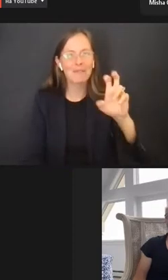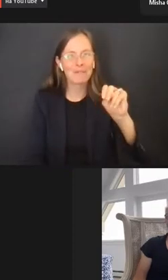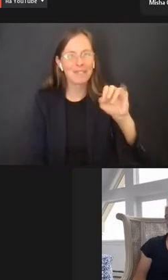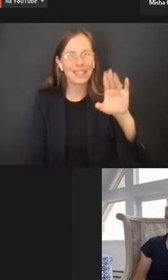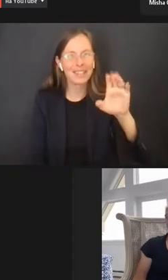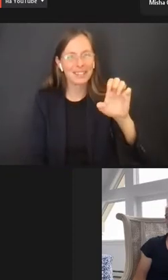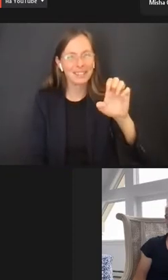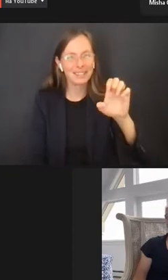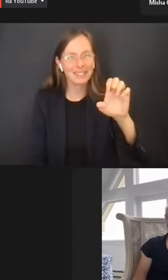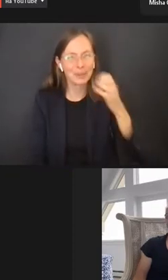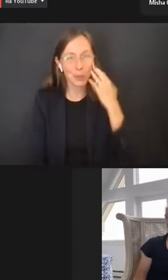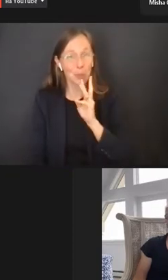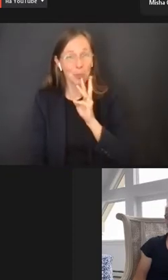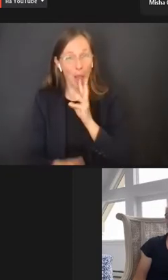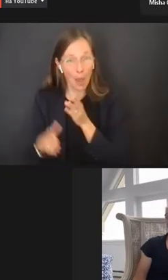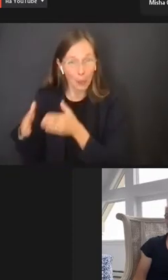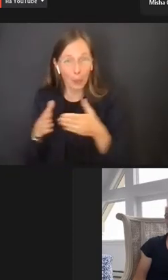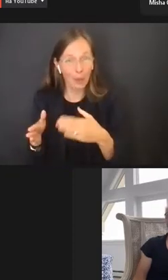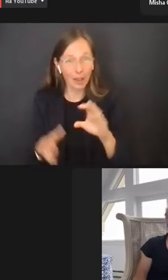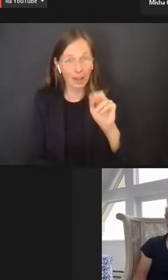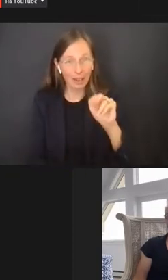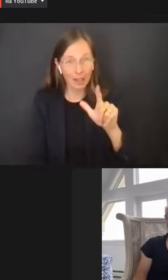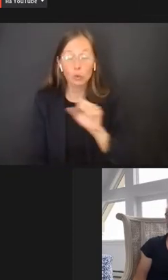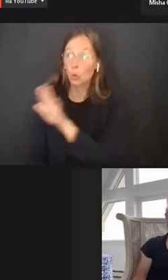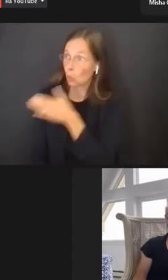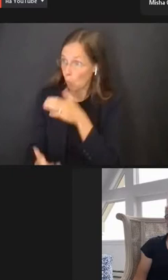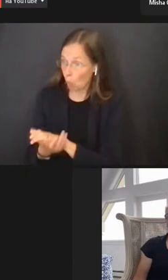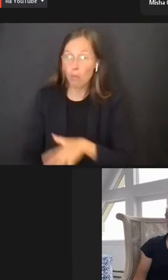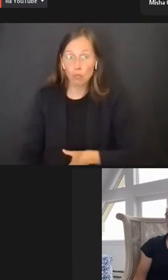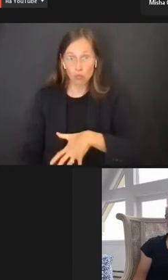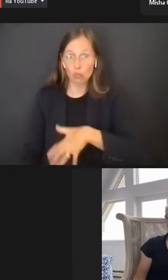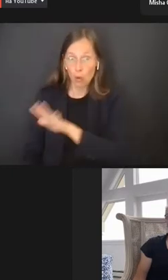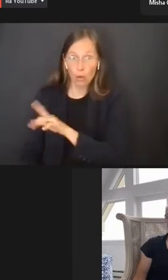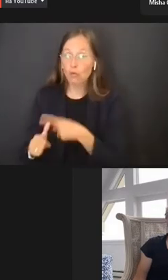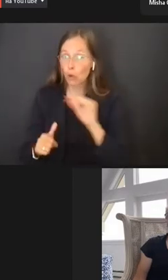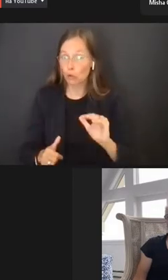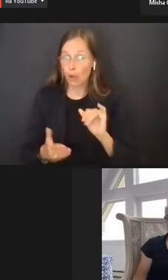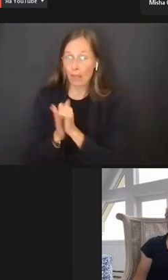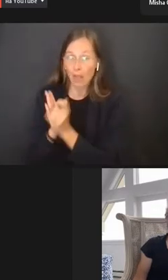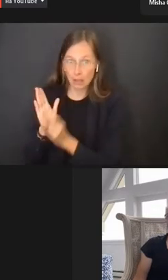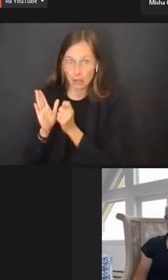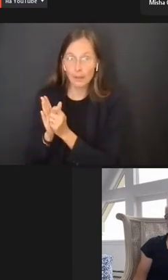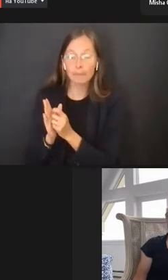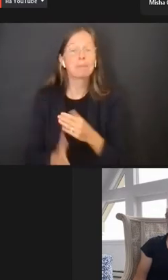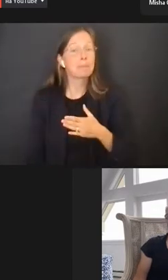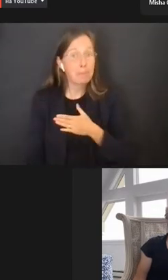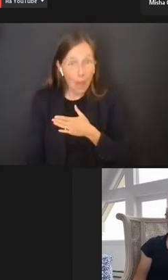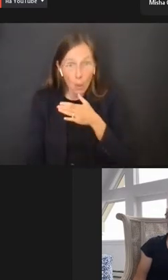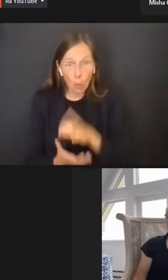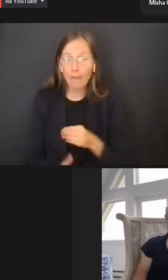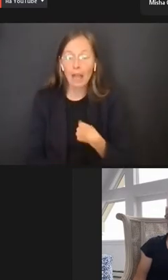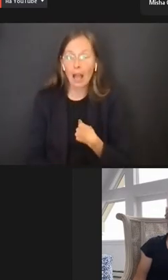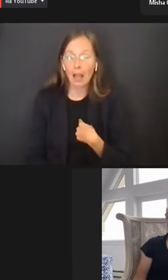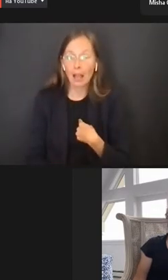And your wife was pregnant with your first child at that point. And my wife and I didn't know